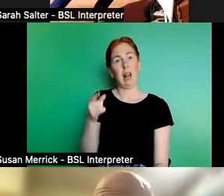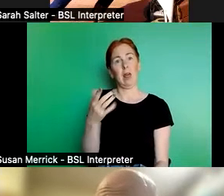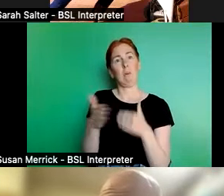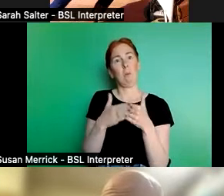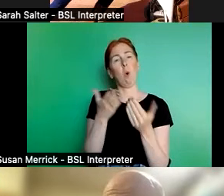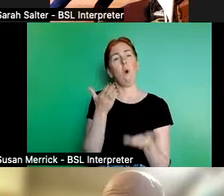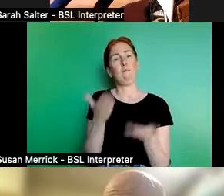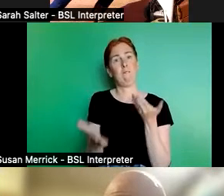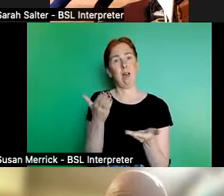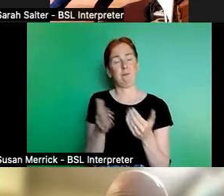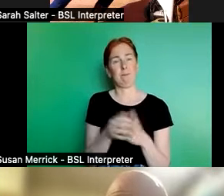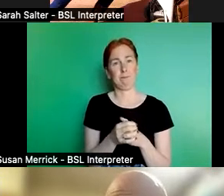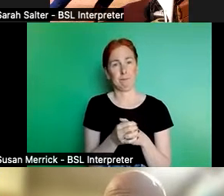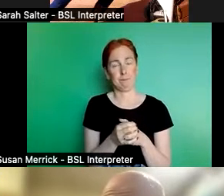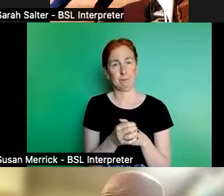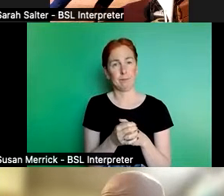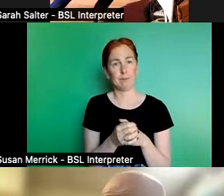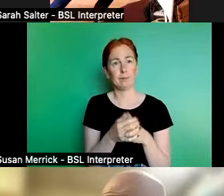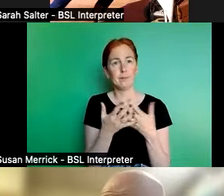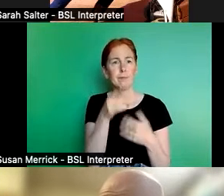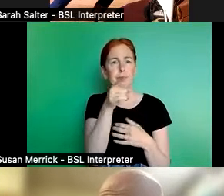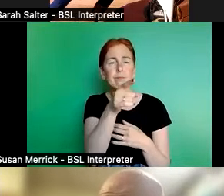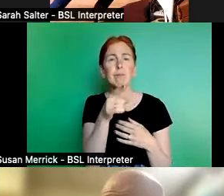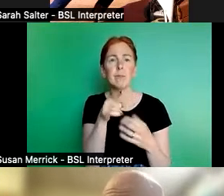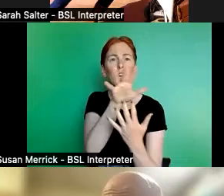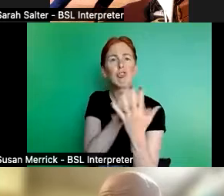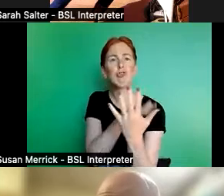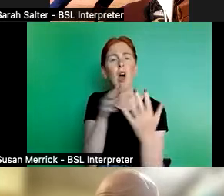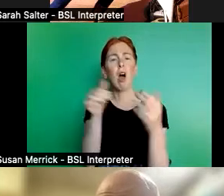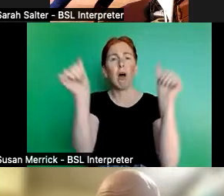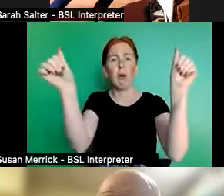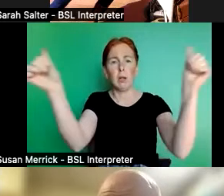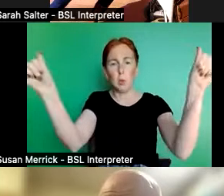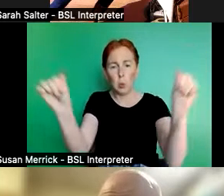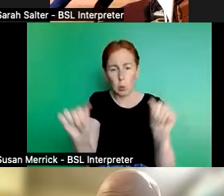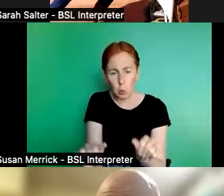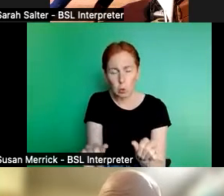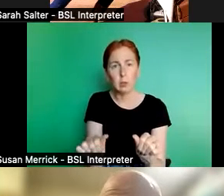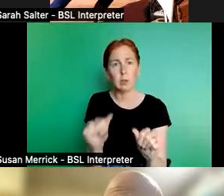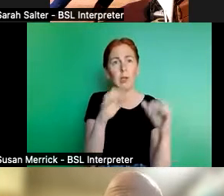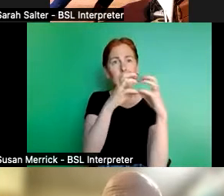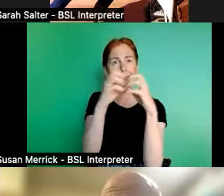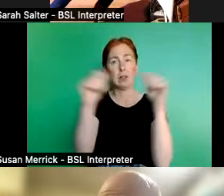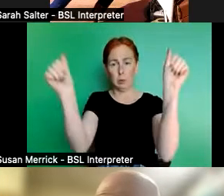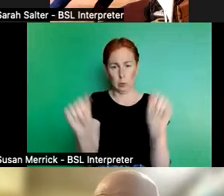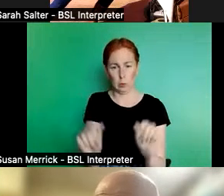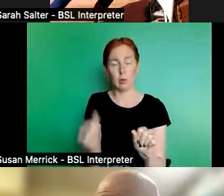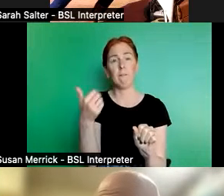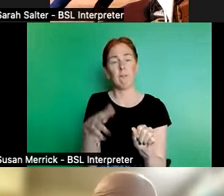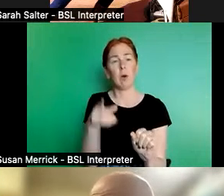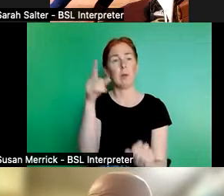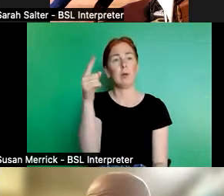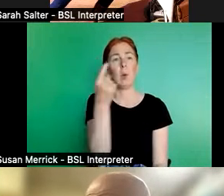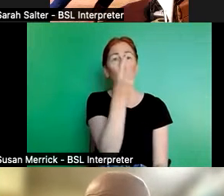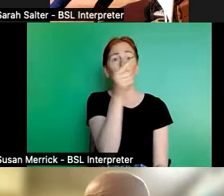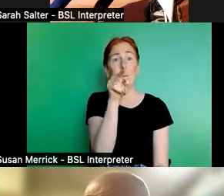goes from the logMAR chart goes from 0, which is equivalent to 66 or 2020, to 1.0, which